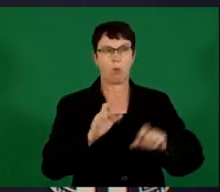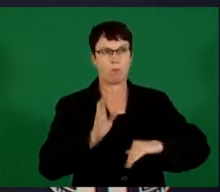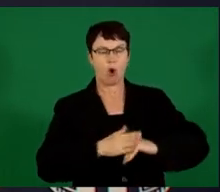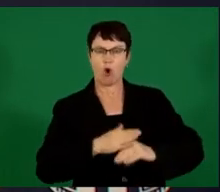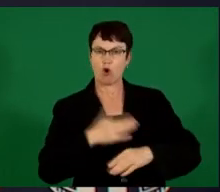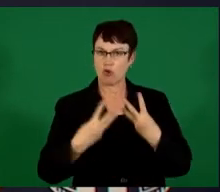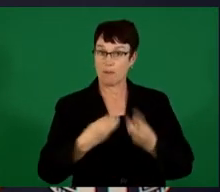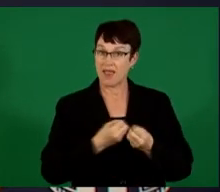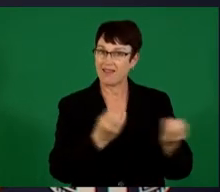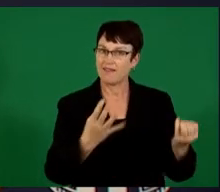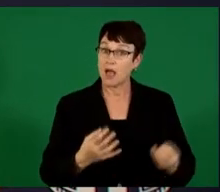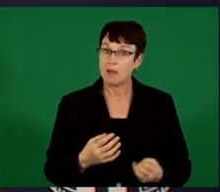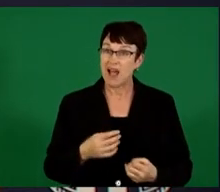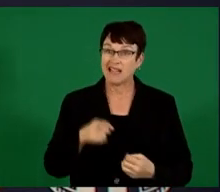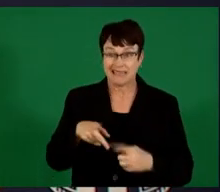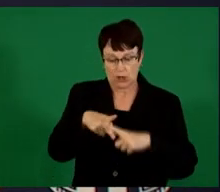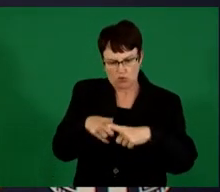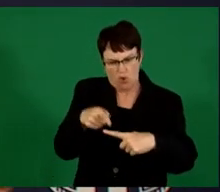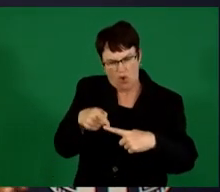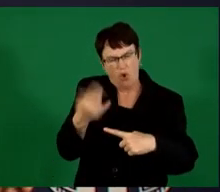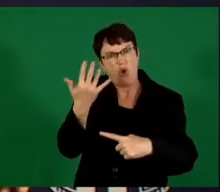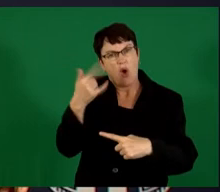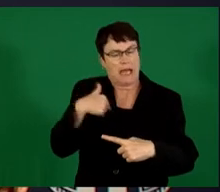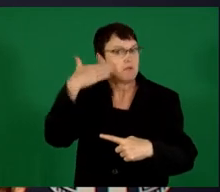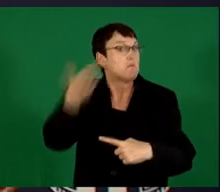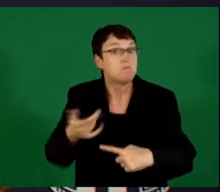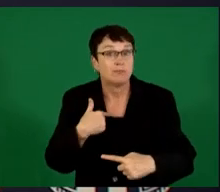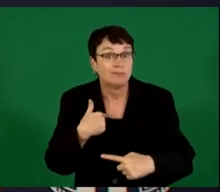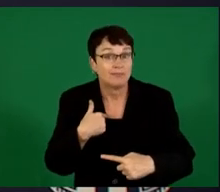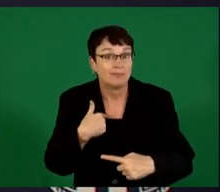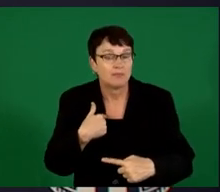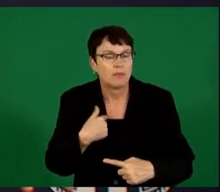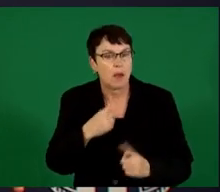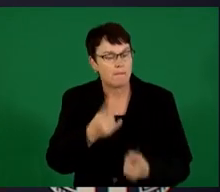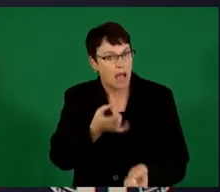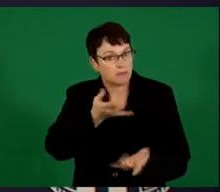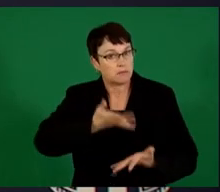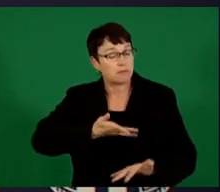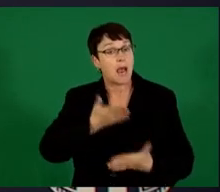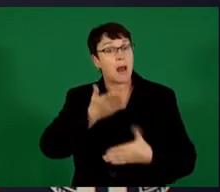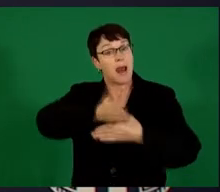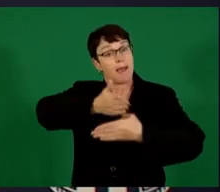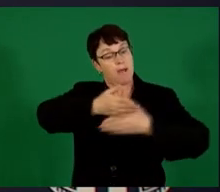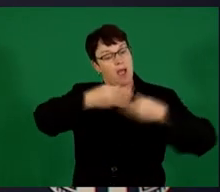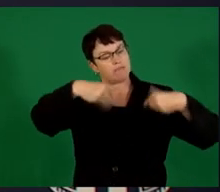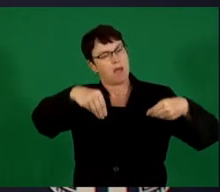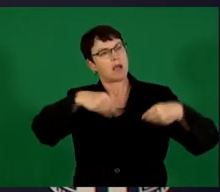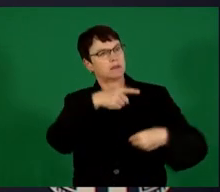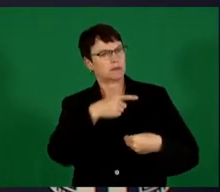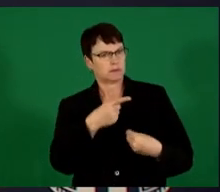us a say on how labor markets function, because otherwise you will be setting us to fail.